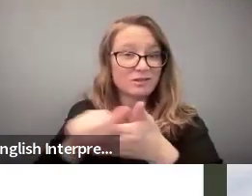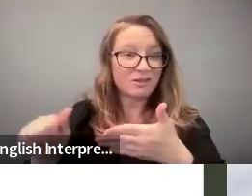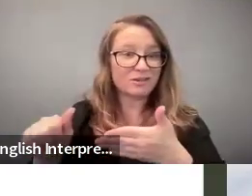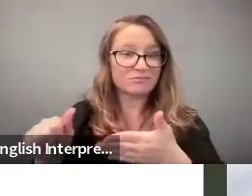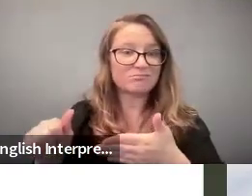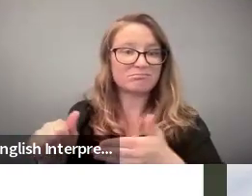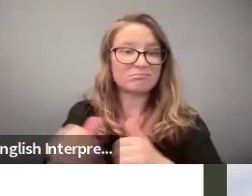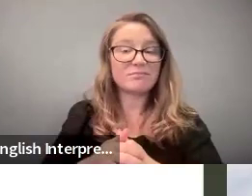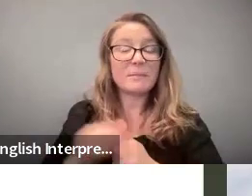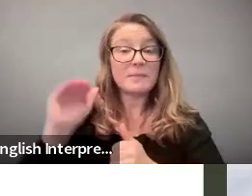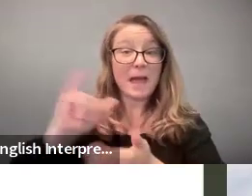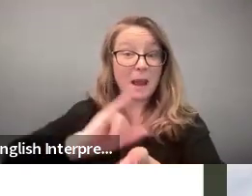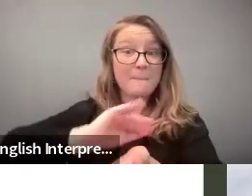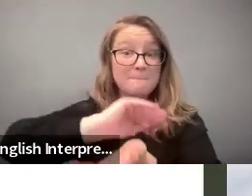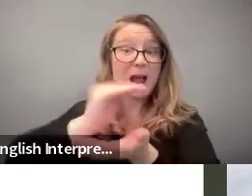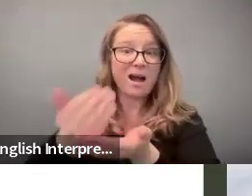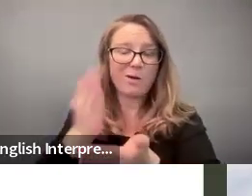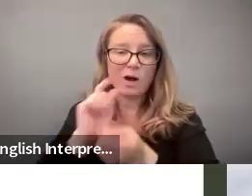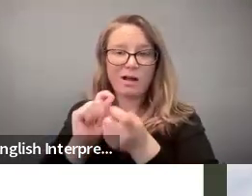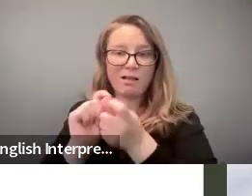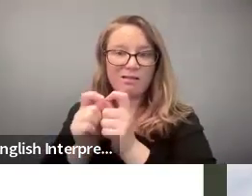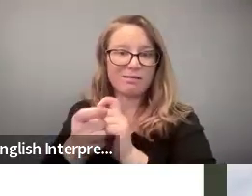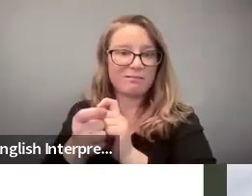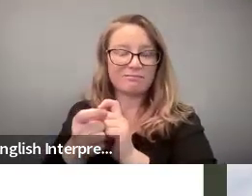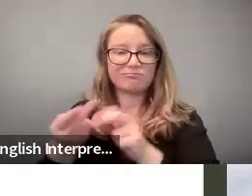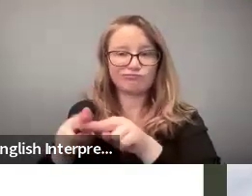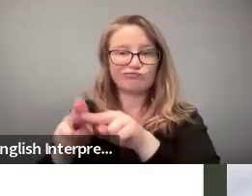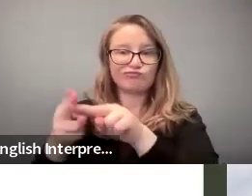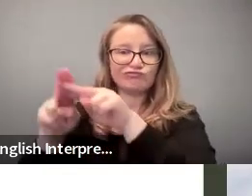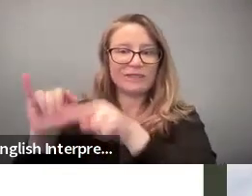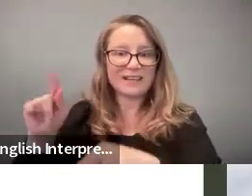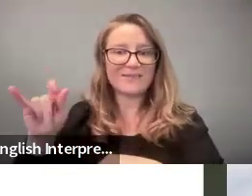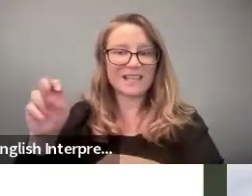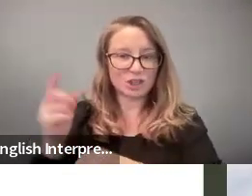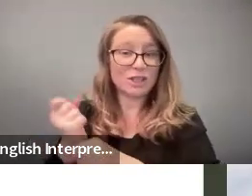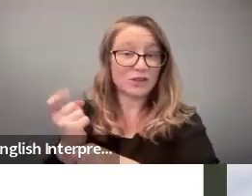$36,500, and that amount is adjusted up to inflation each year.